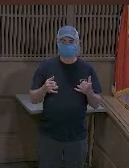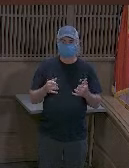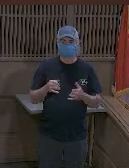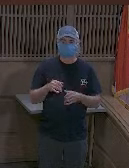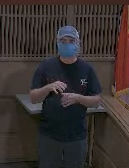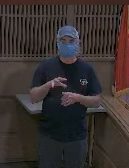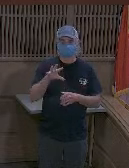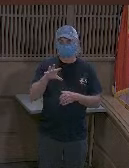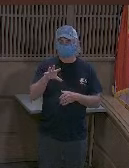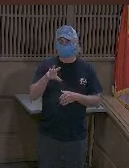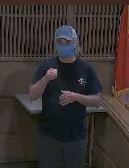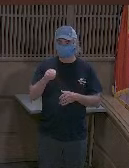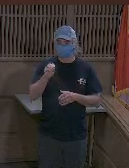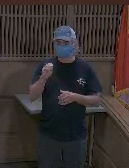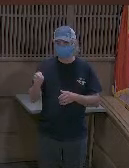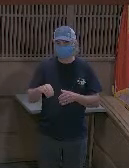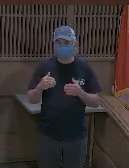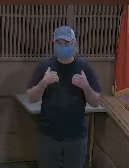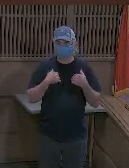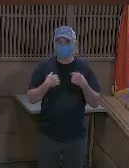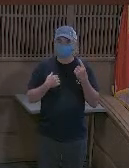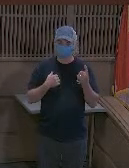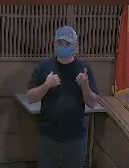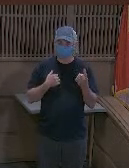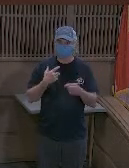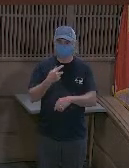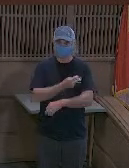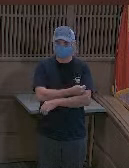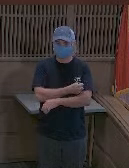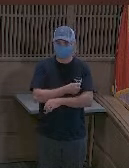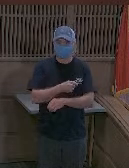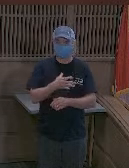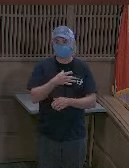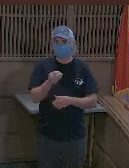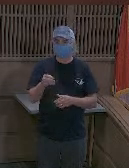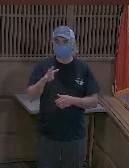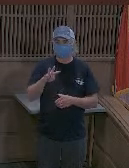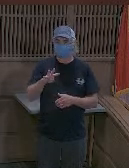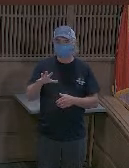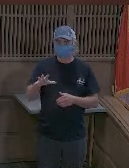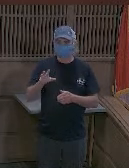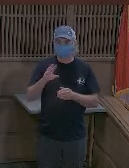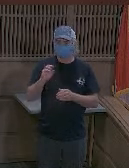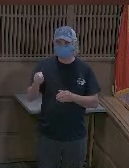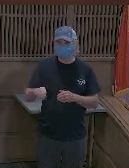who have had at least one dose, and 45% of our residents